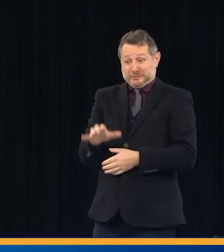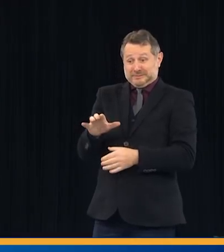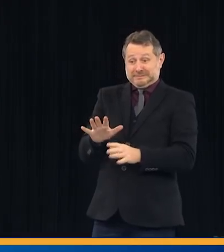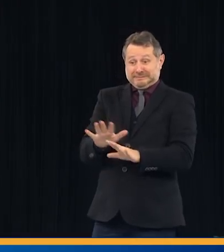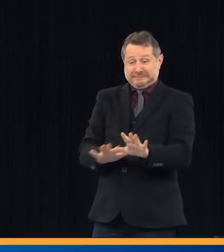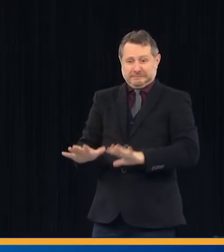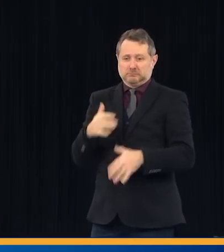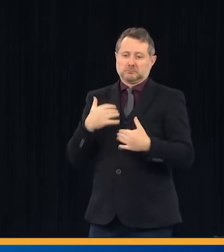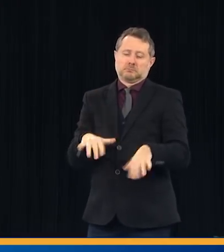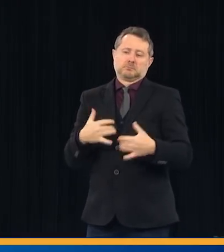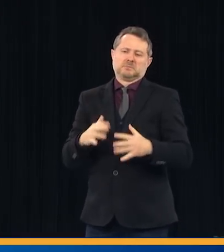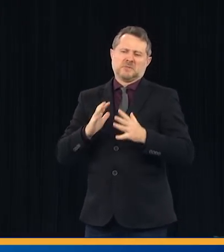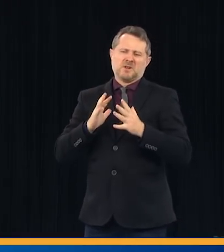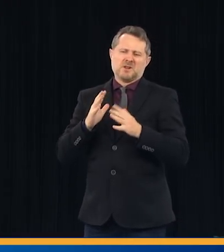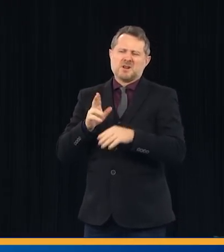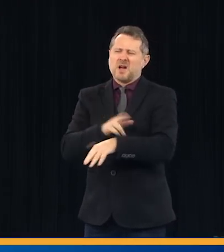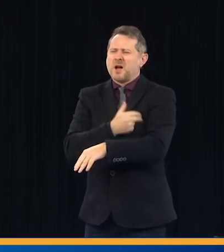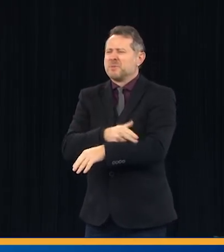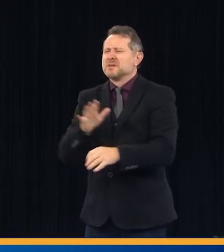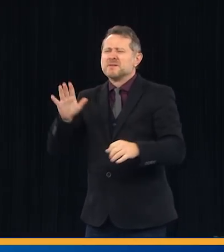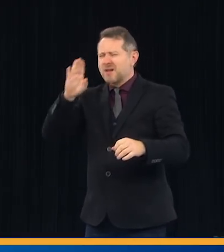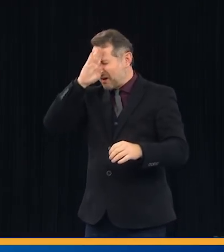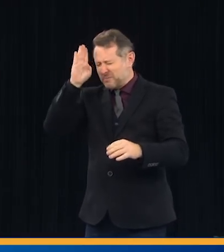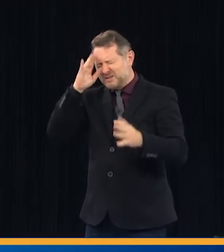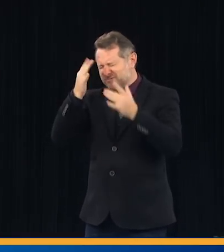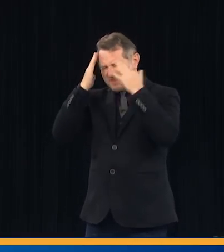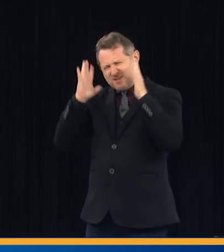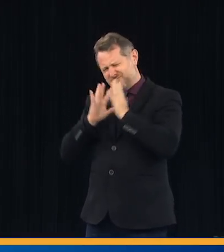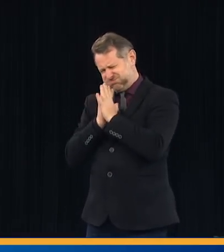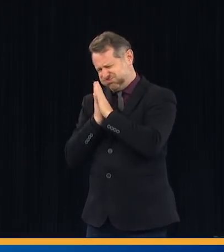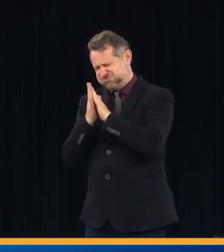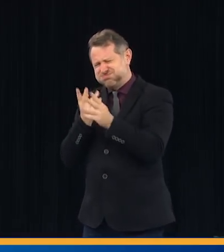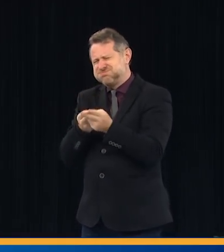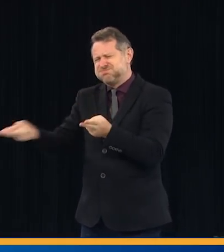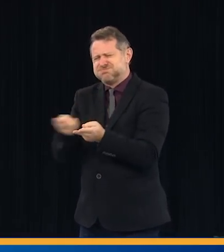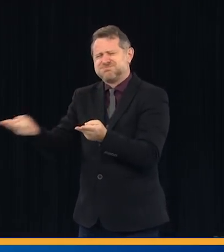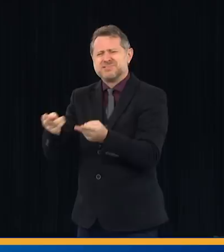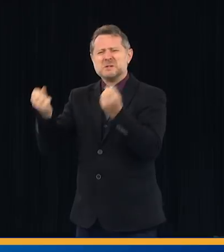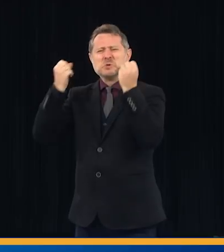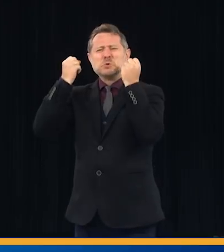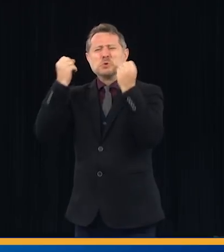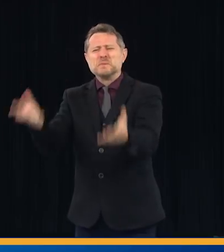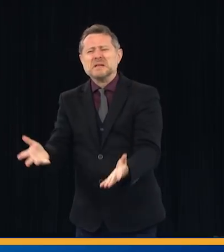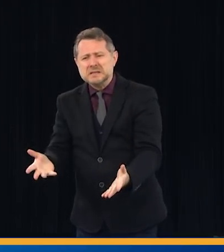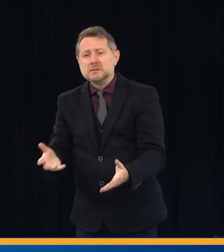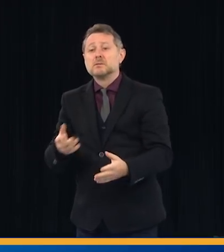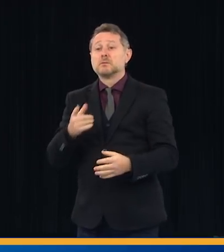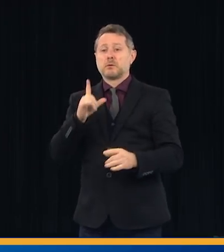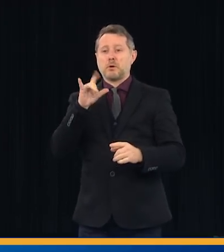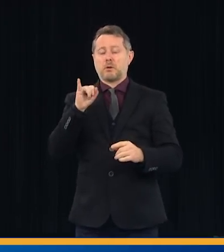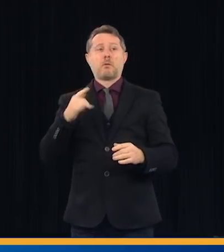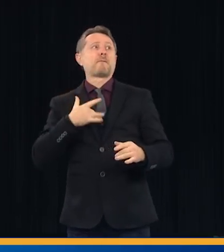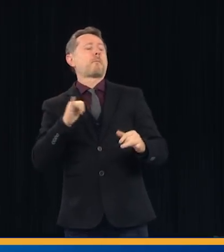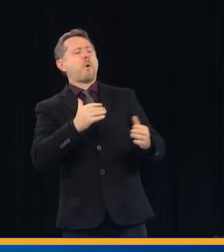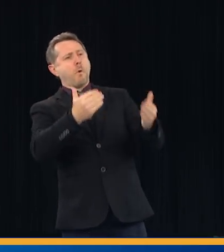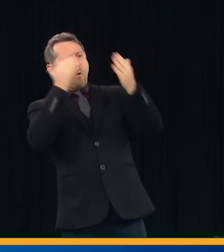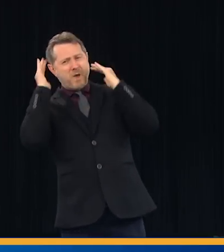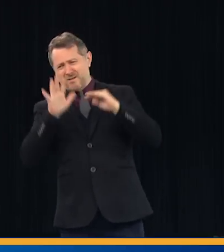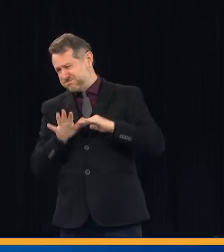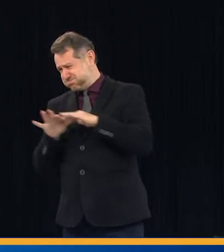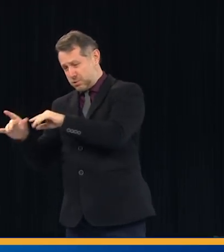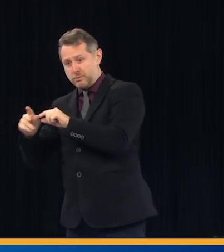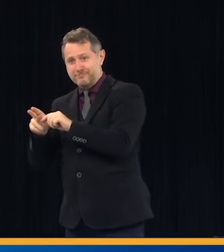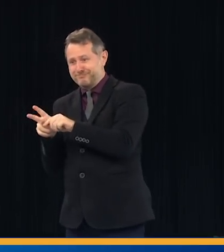in downstate New York gets overwhelmed, or the local health system on Long Island gets overwhelmed,